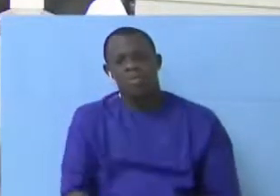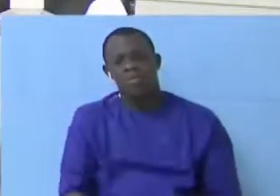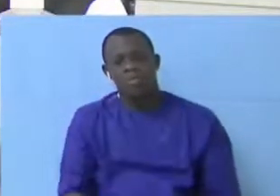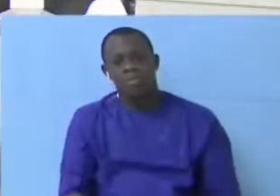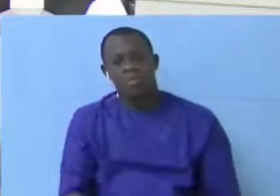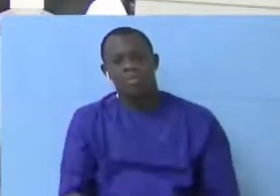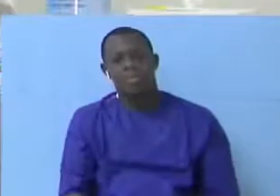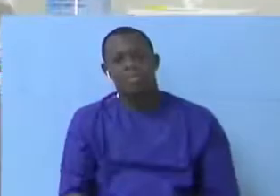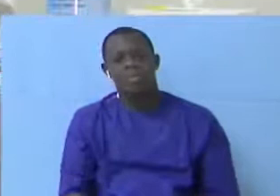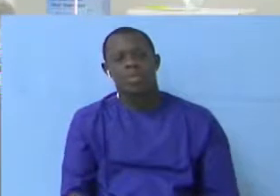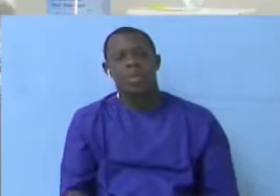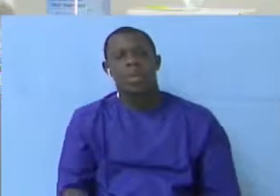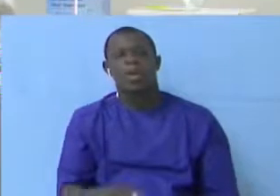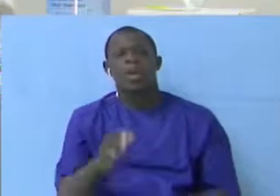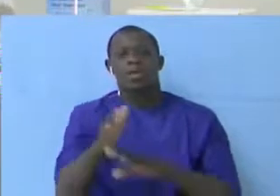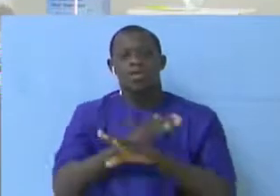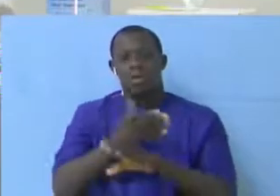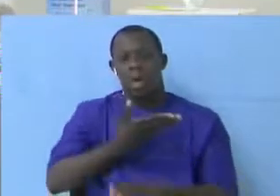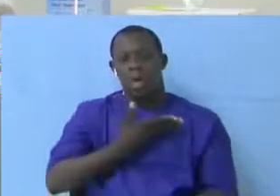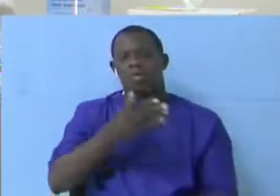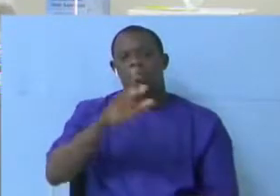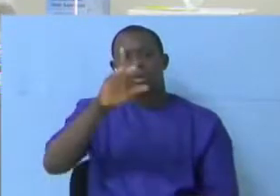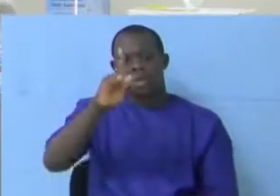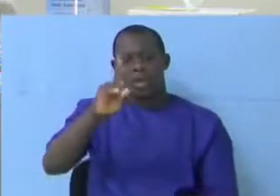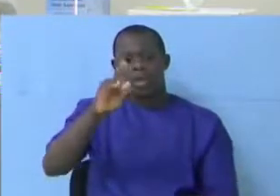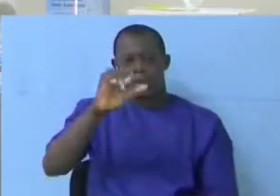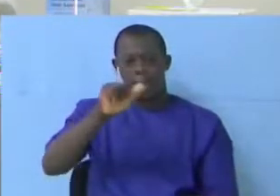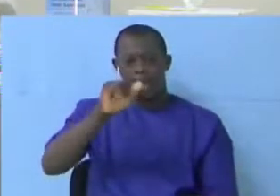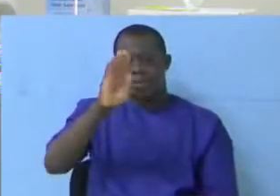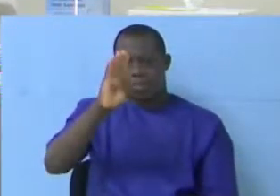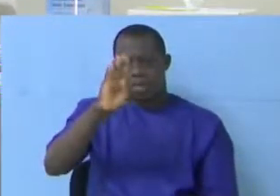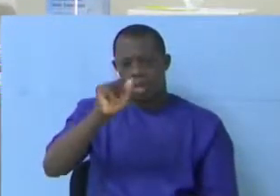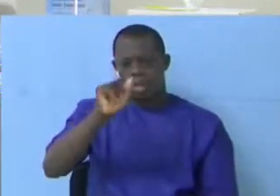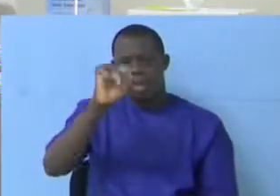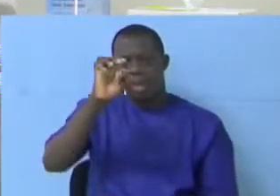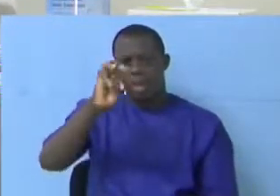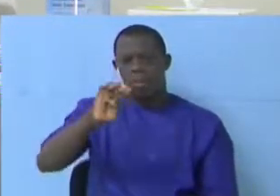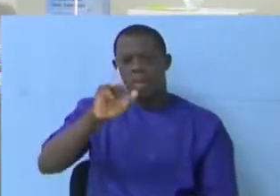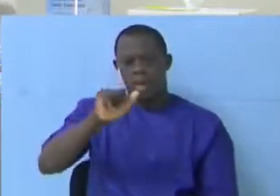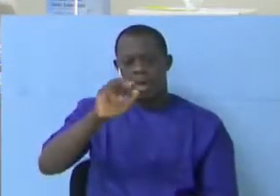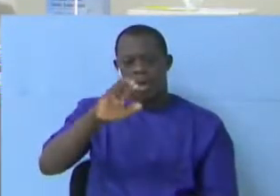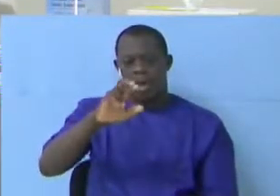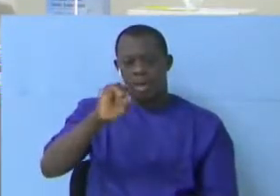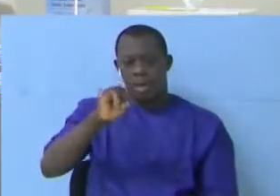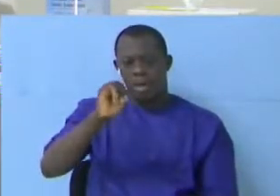was a Dabamarena. Say that again? There was a Dabamarena.